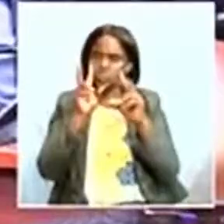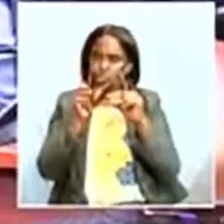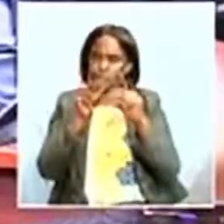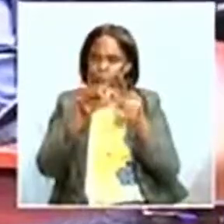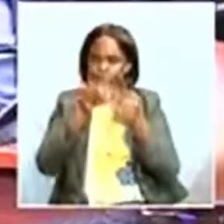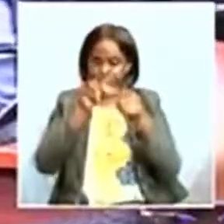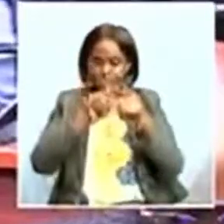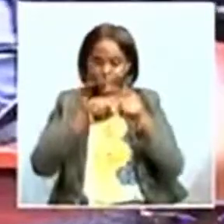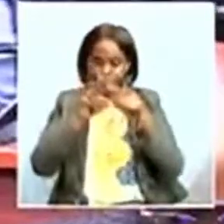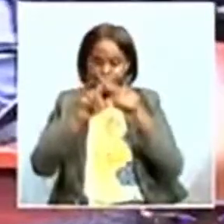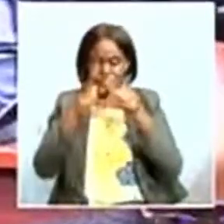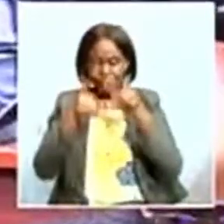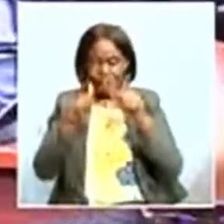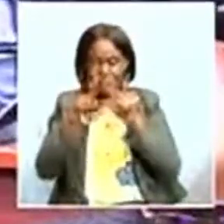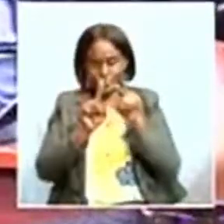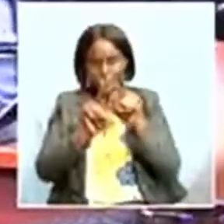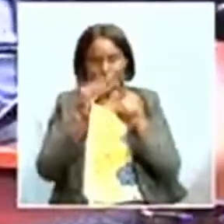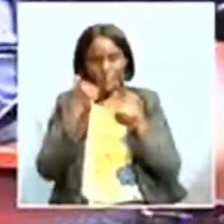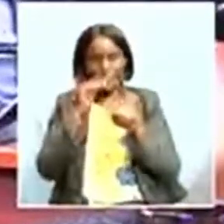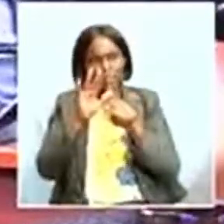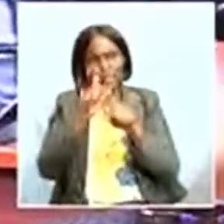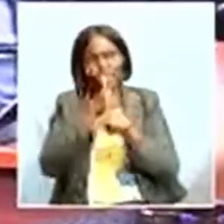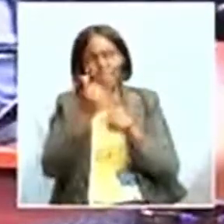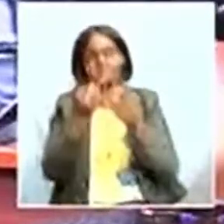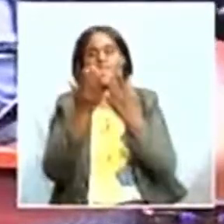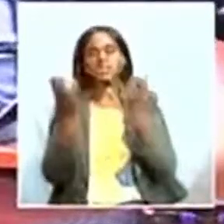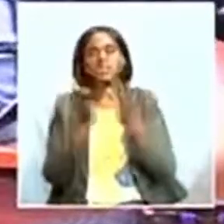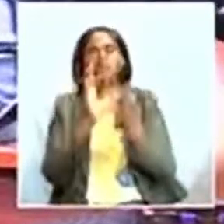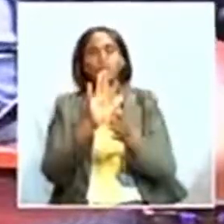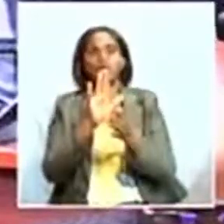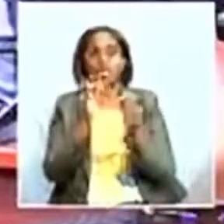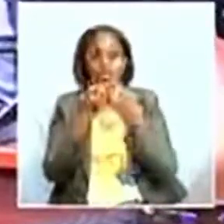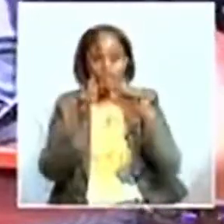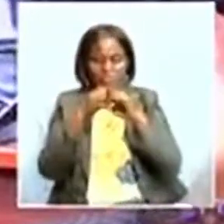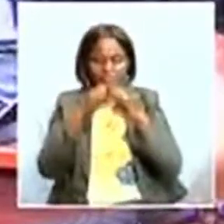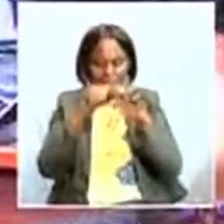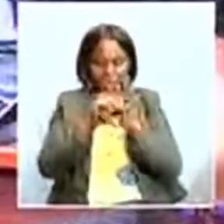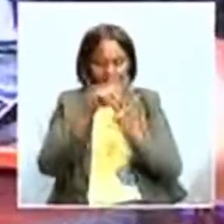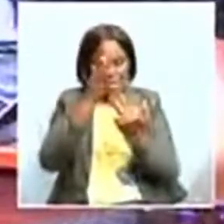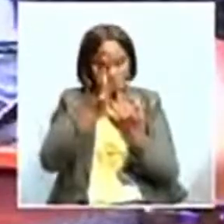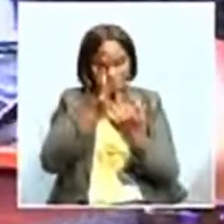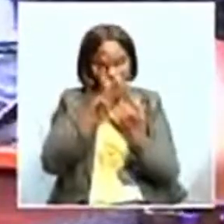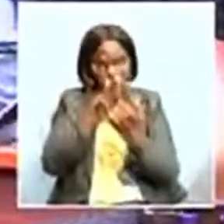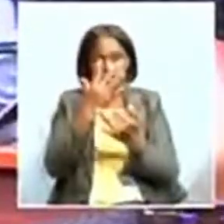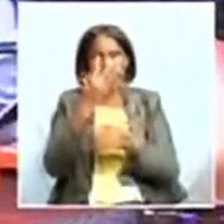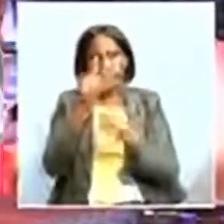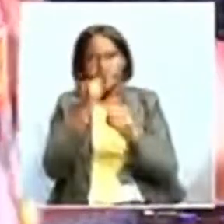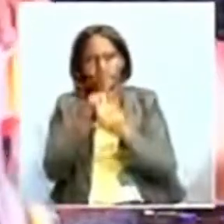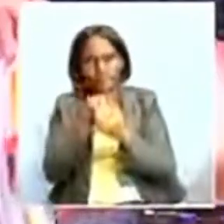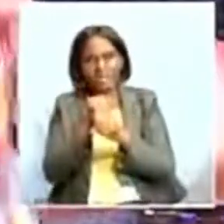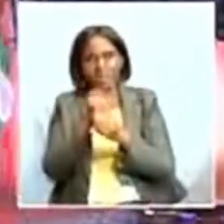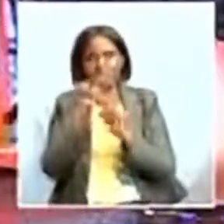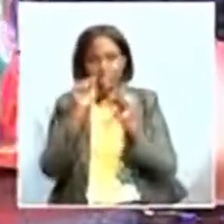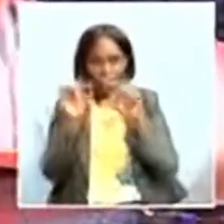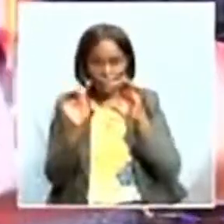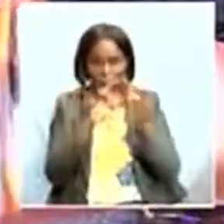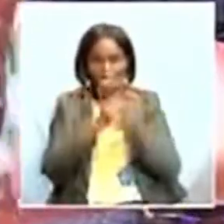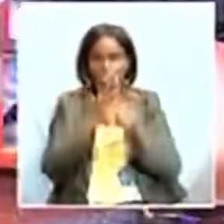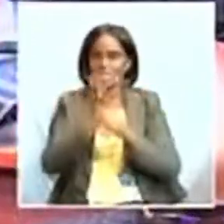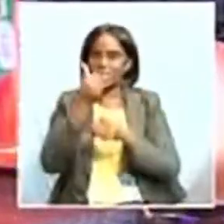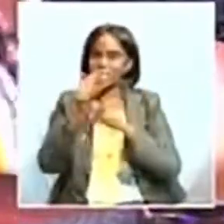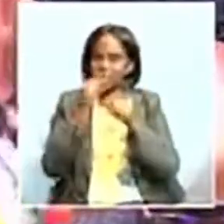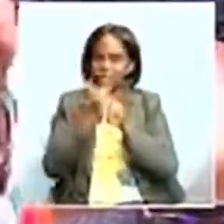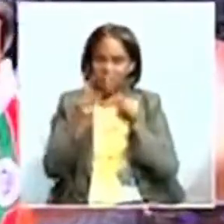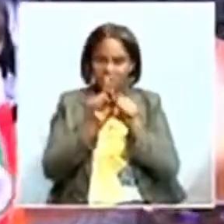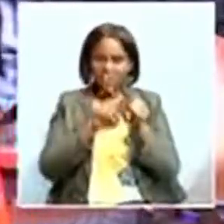can evaluate, but it is desirable anywhere, even in mid-5 years, you do that. After 10 years,